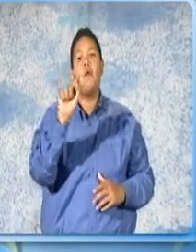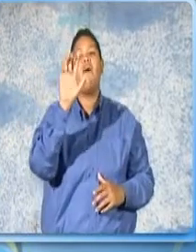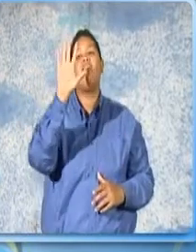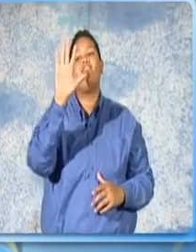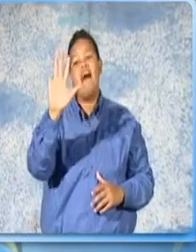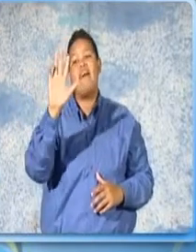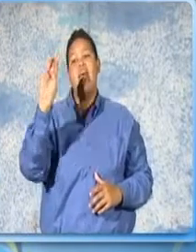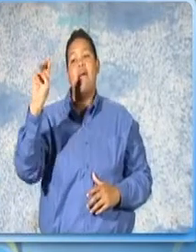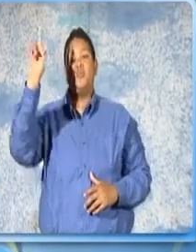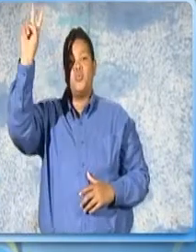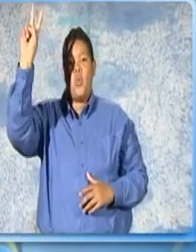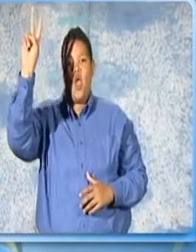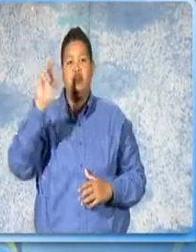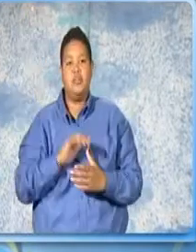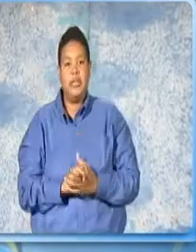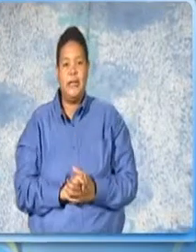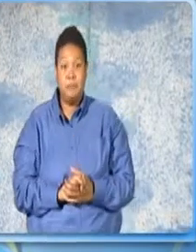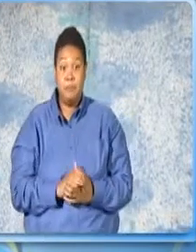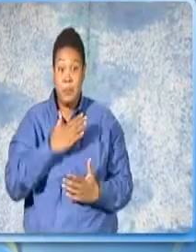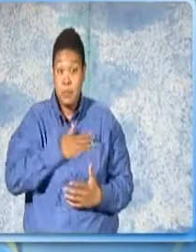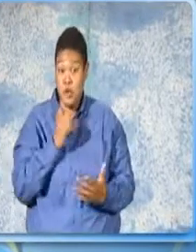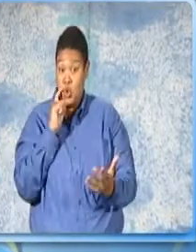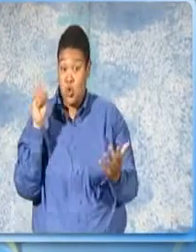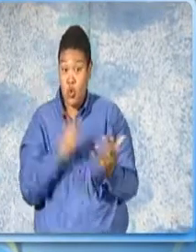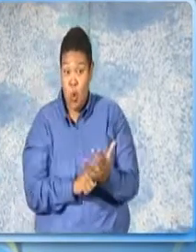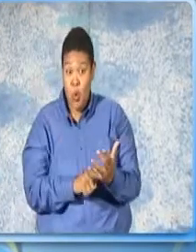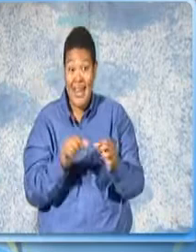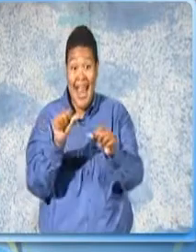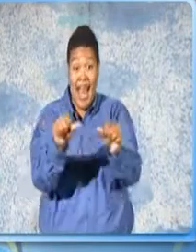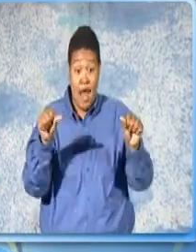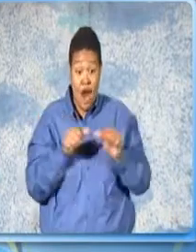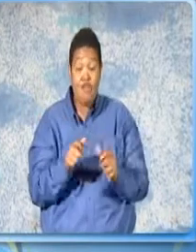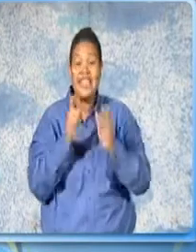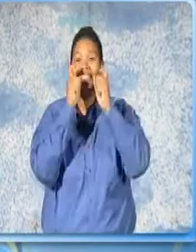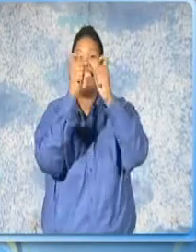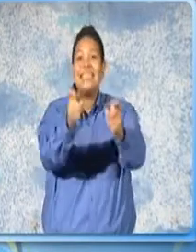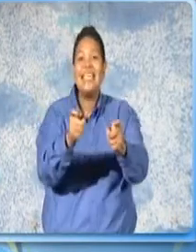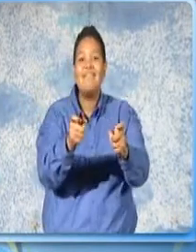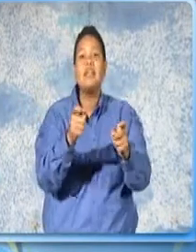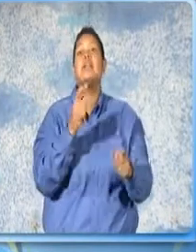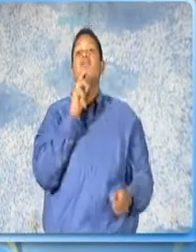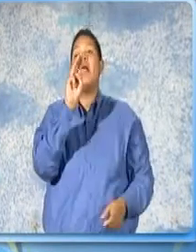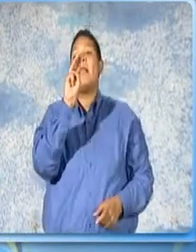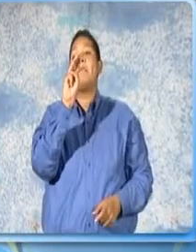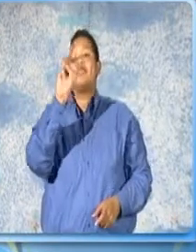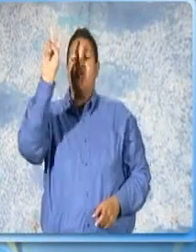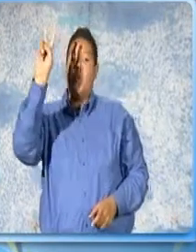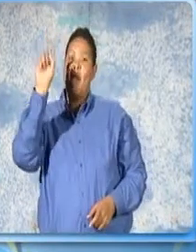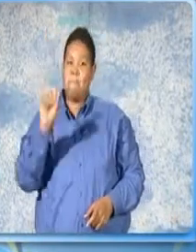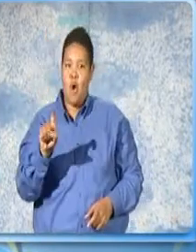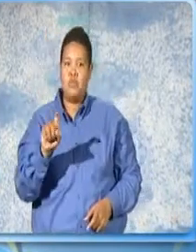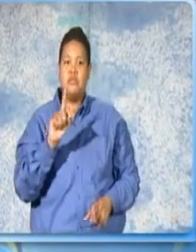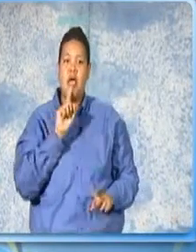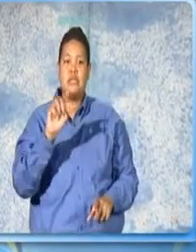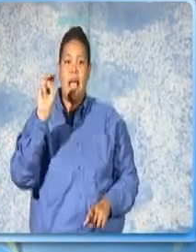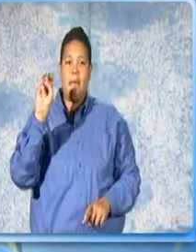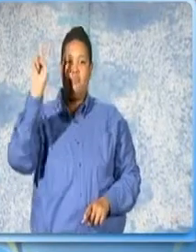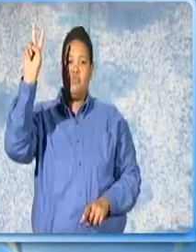squared. Please note that area is given in meters squared.